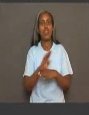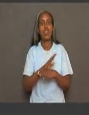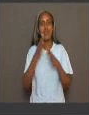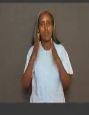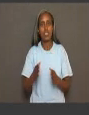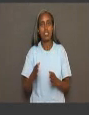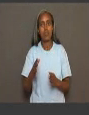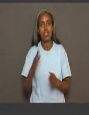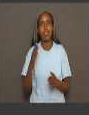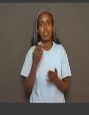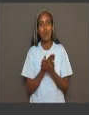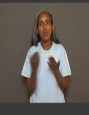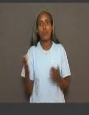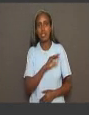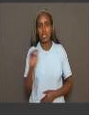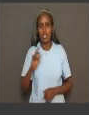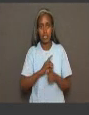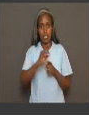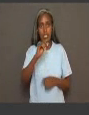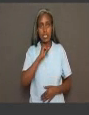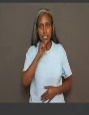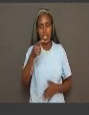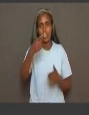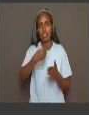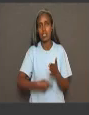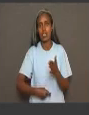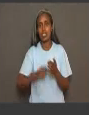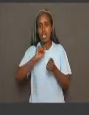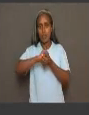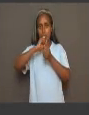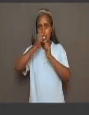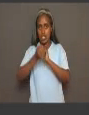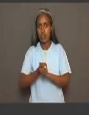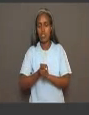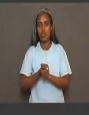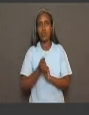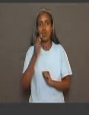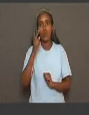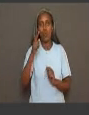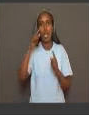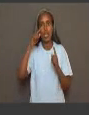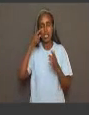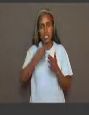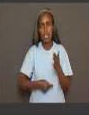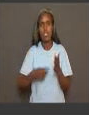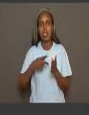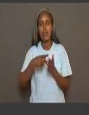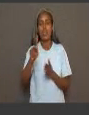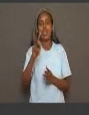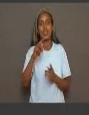property. An indirect tax can be shifted from one taxpayer onto